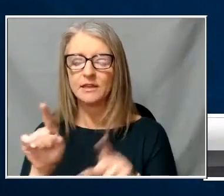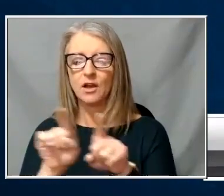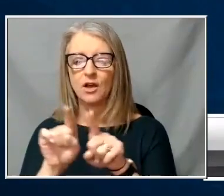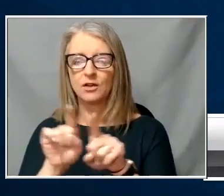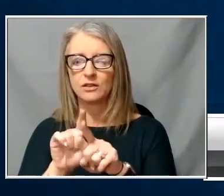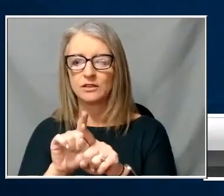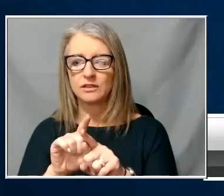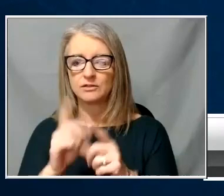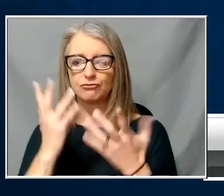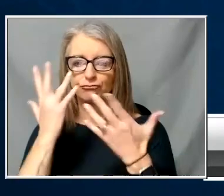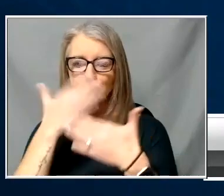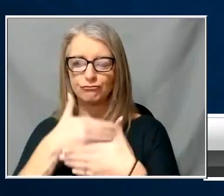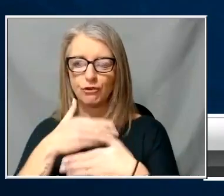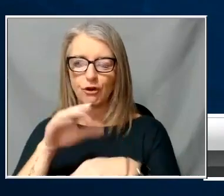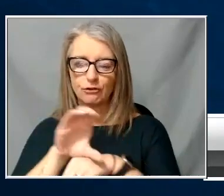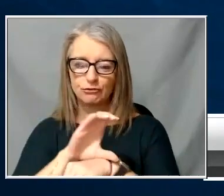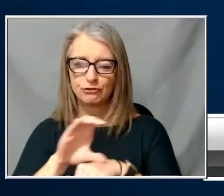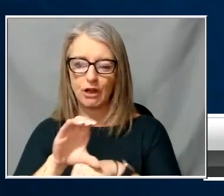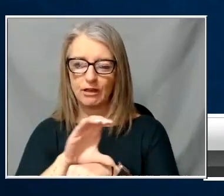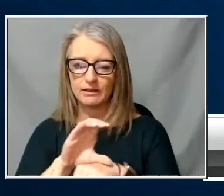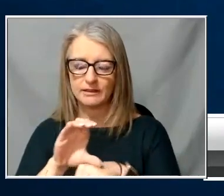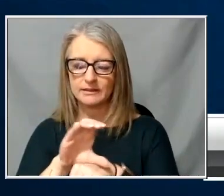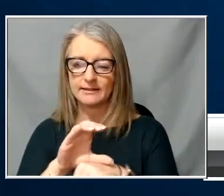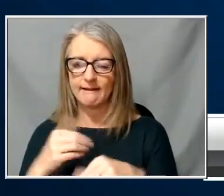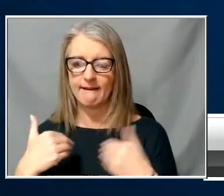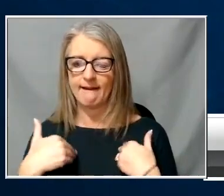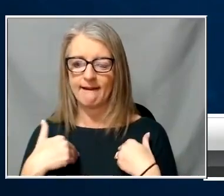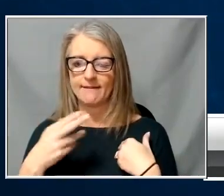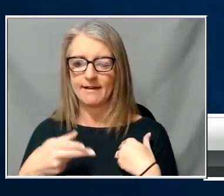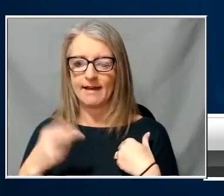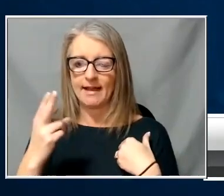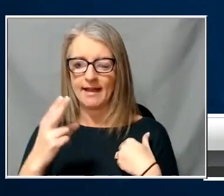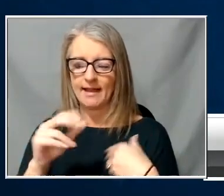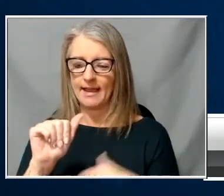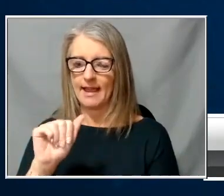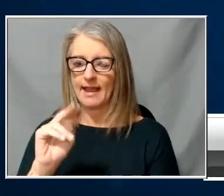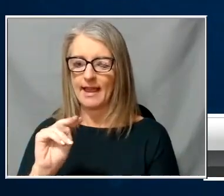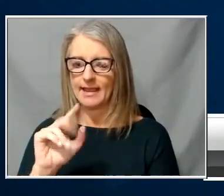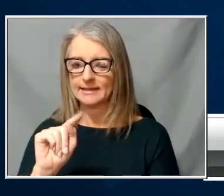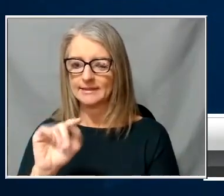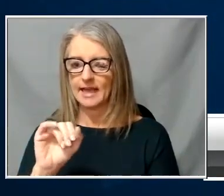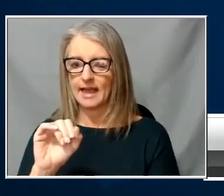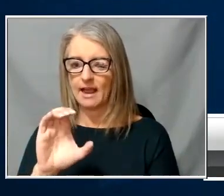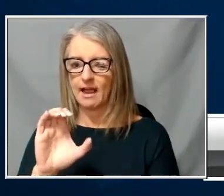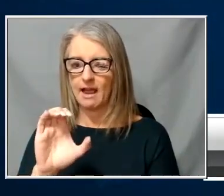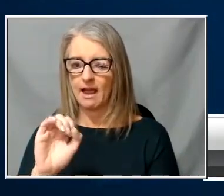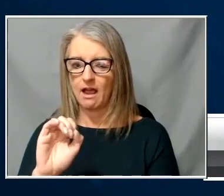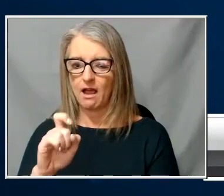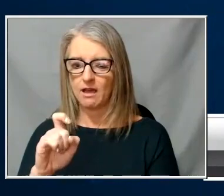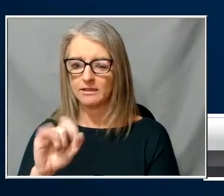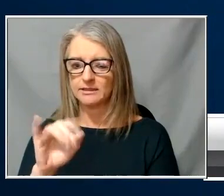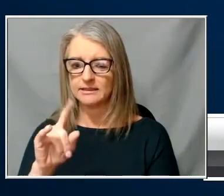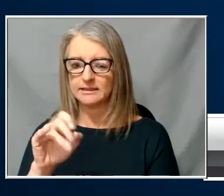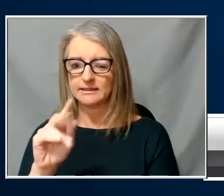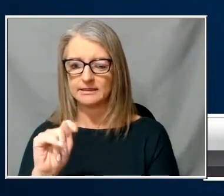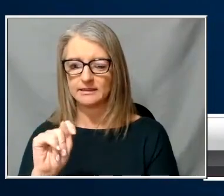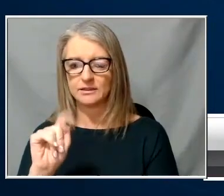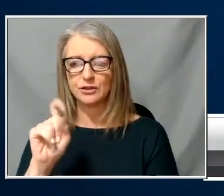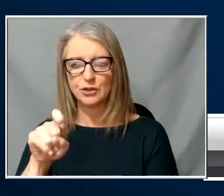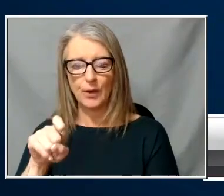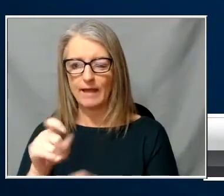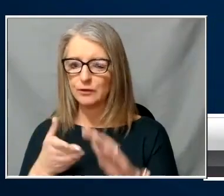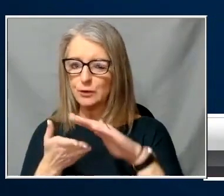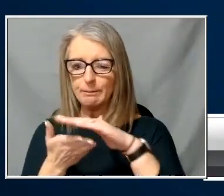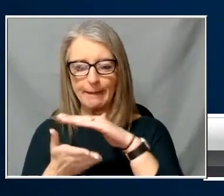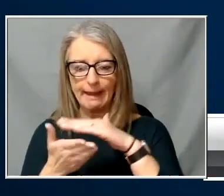dark chocolate, which is have a high antioxidant, and it's very easy. You don't have to bake it. You just refrigerate it